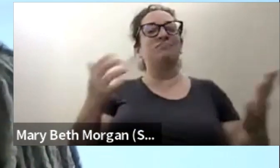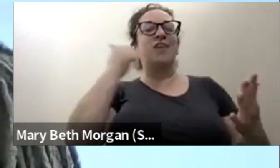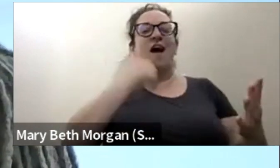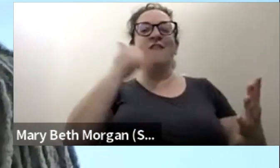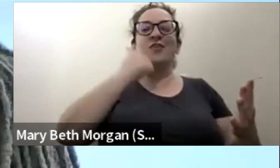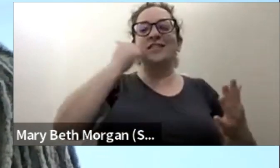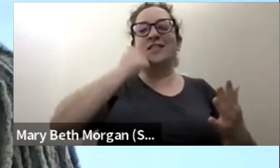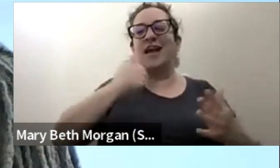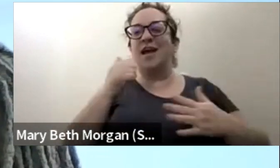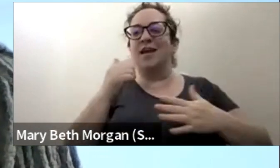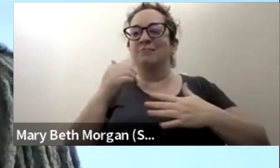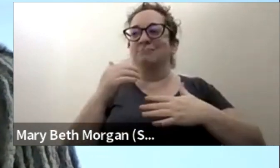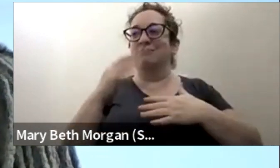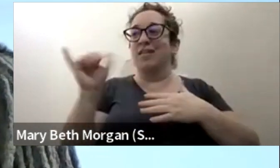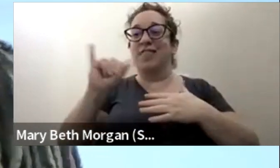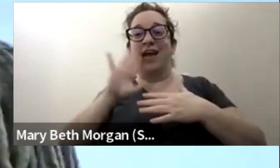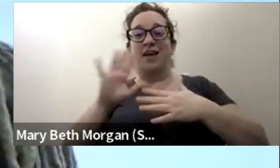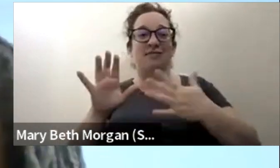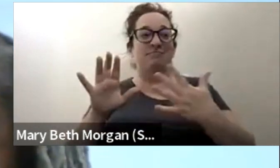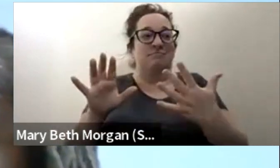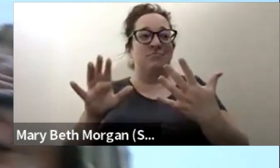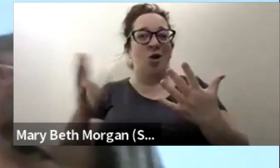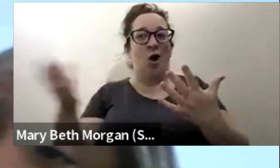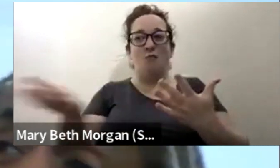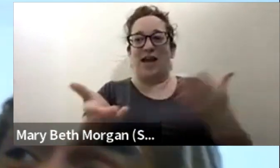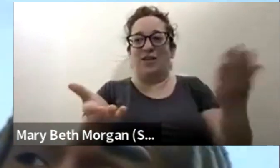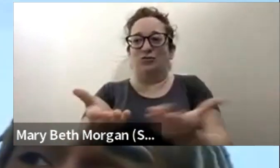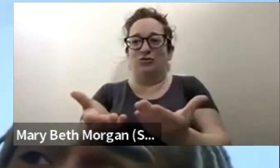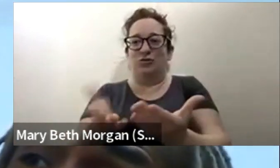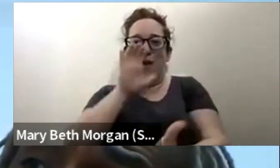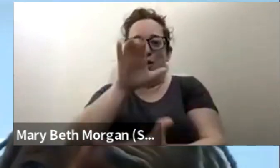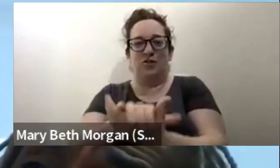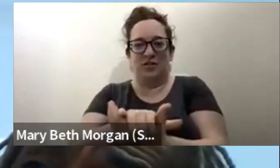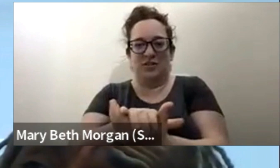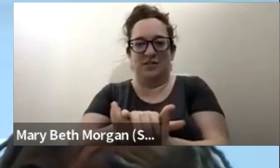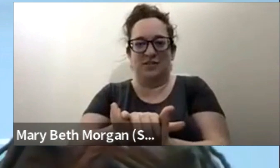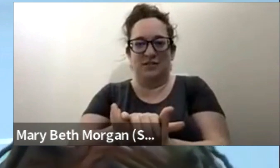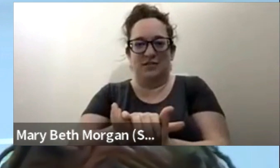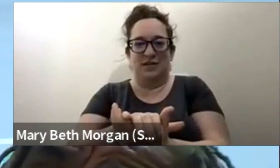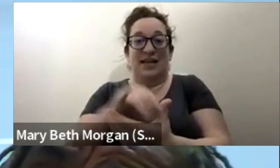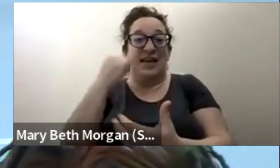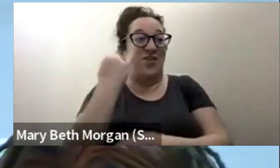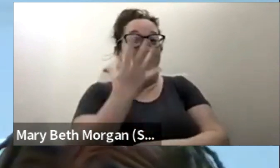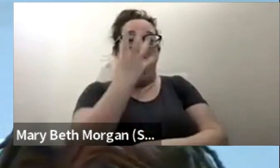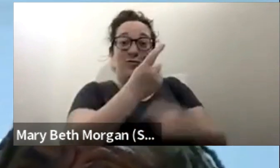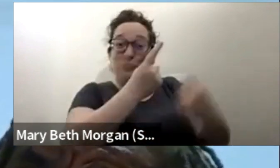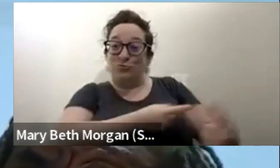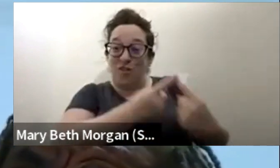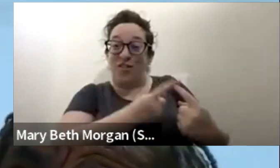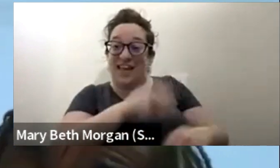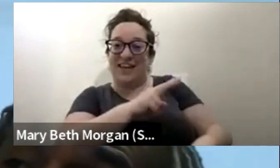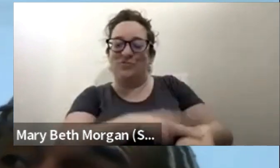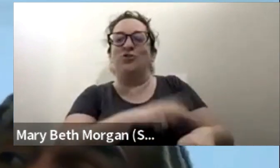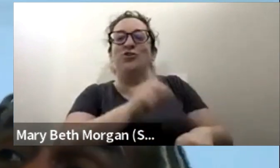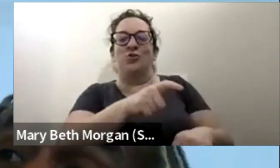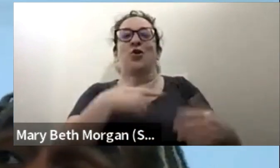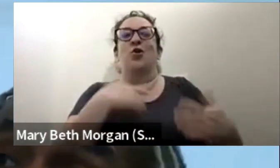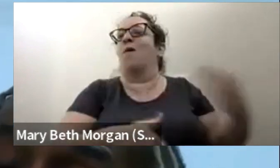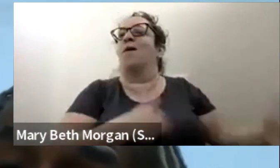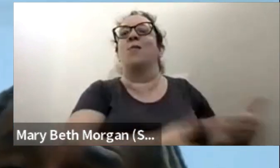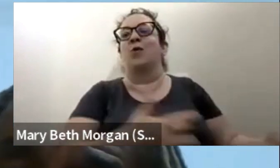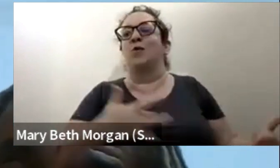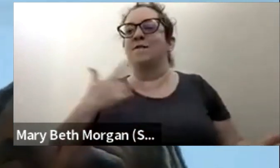I really love that. And so but also all of this happened at a time when civilization was exploding, and